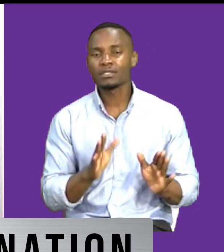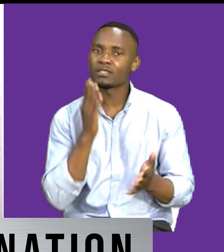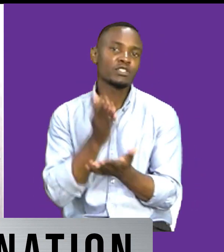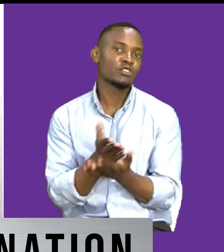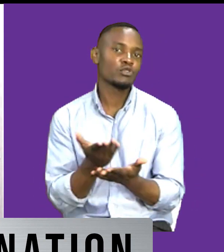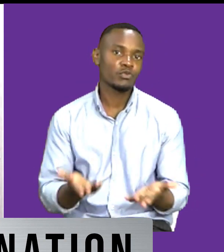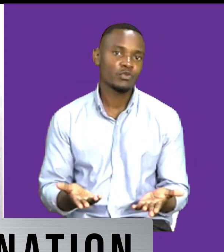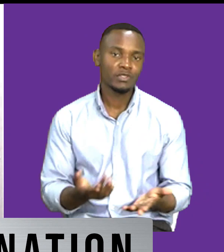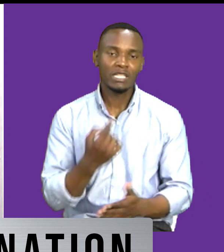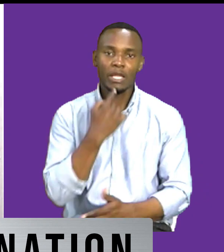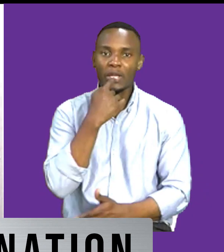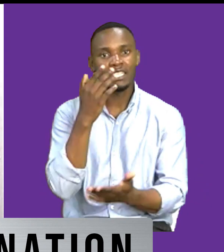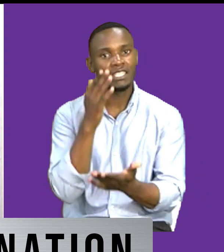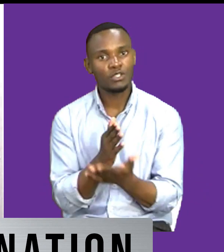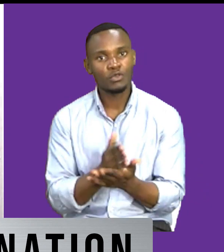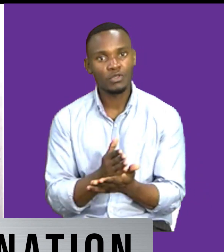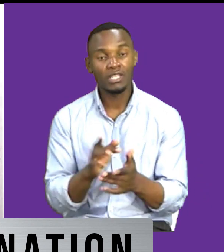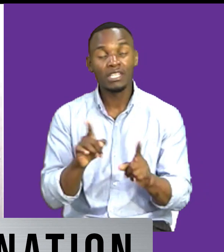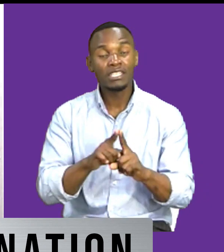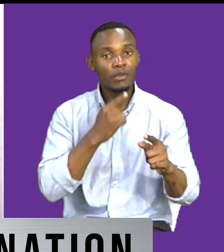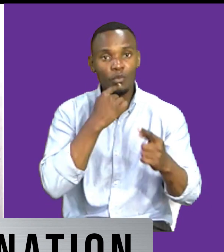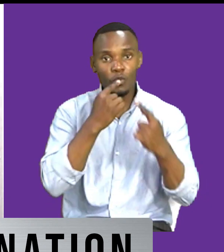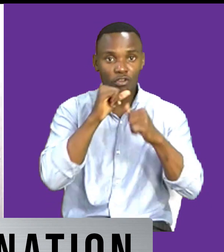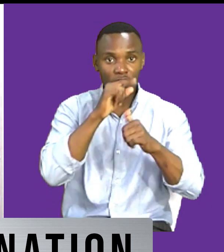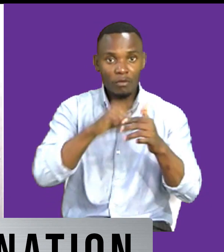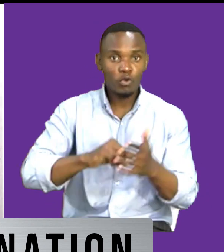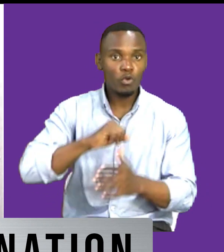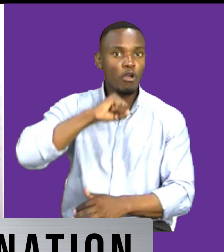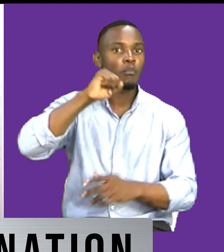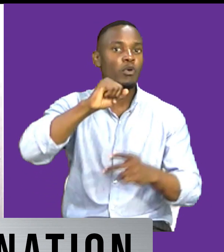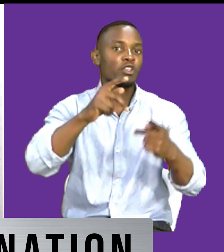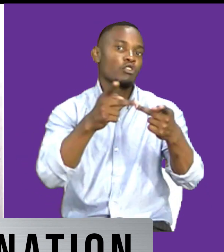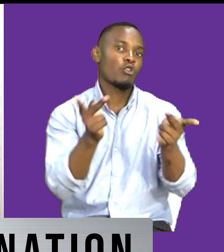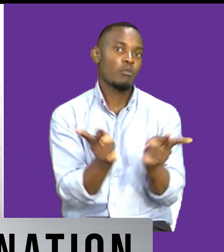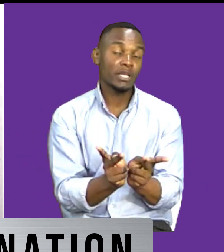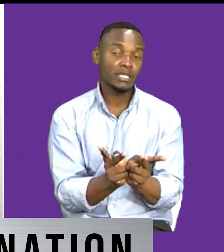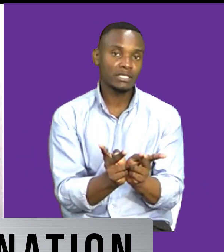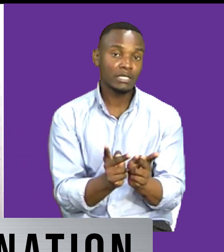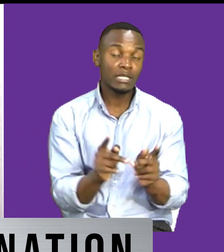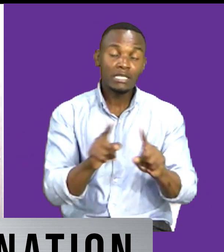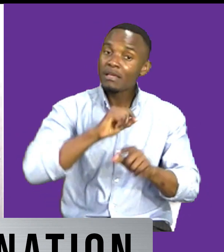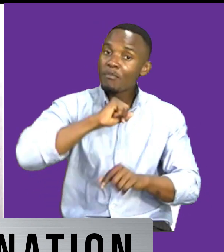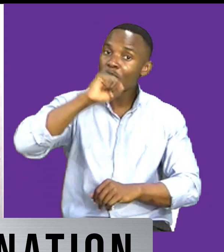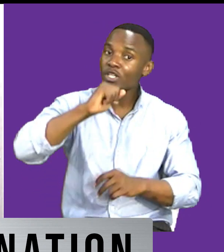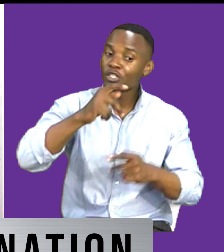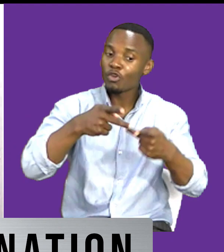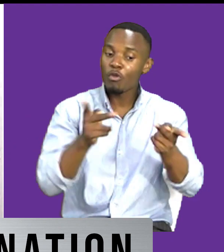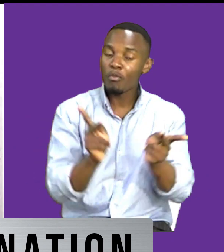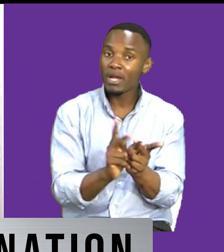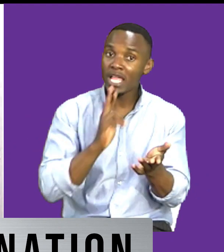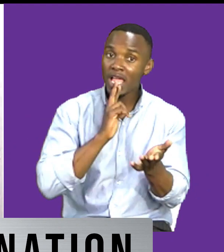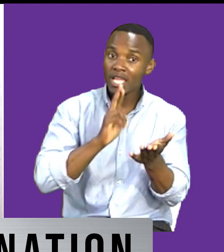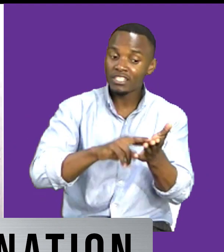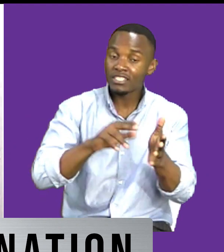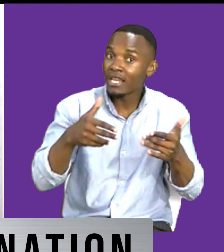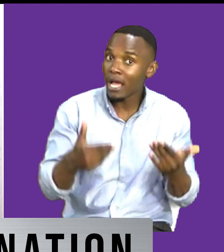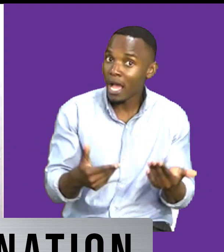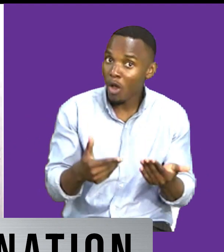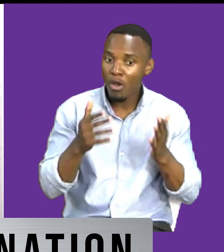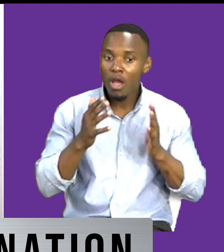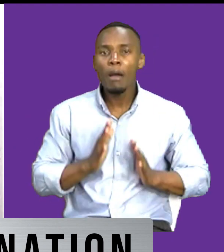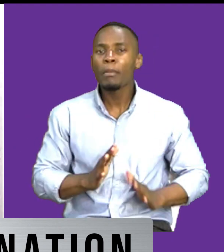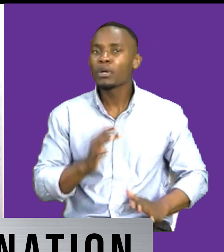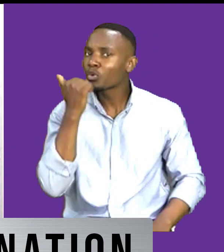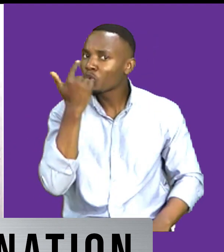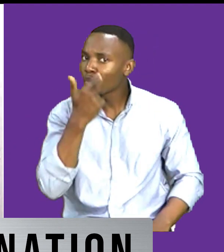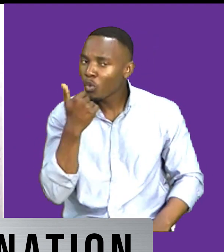this country, in this area. And we talked about political parties here. Yeah. The way political parties are registered is a process where somebody who has money will